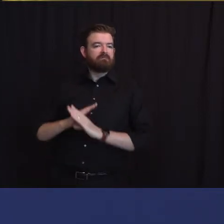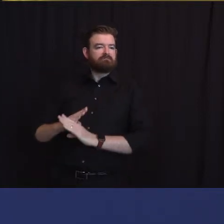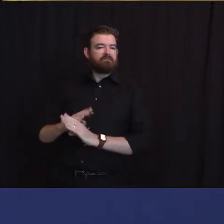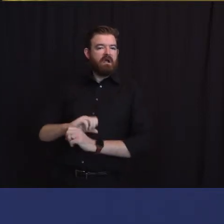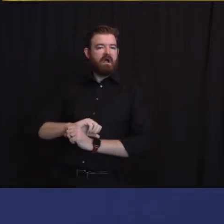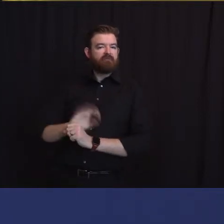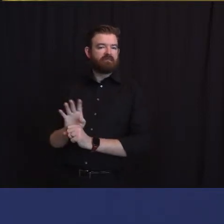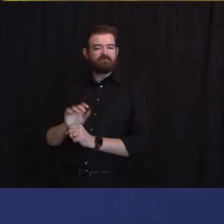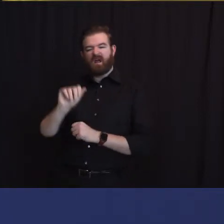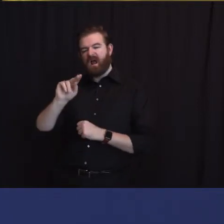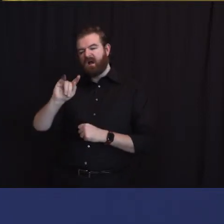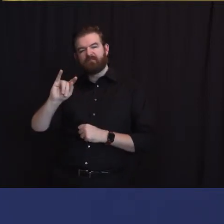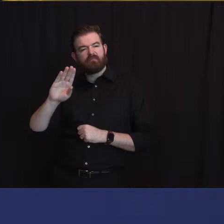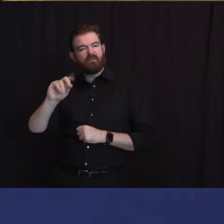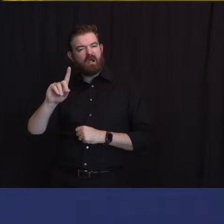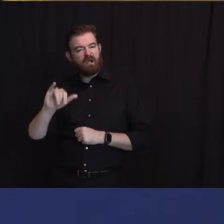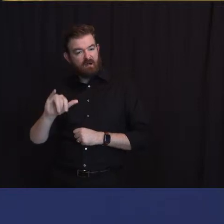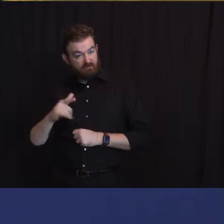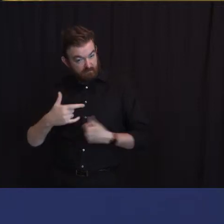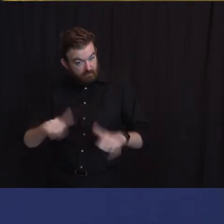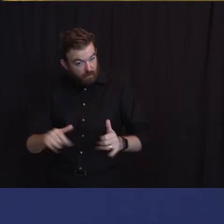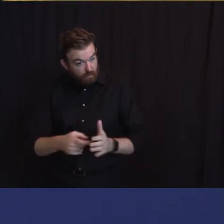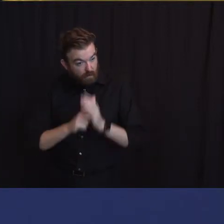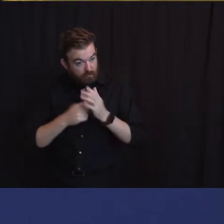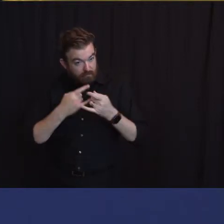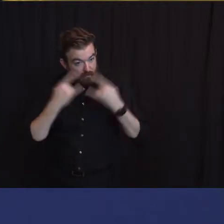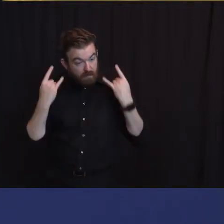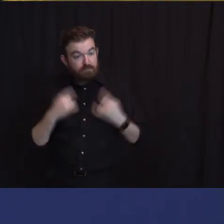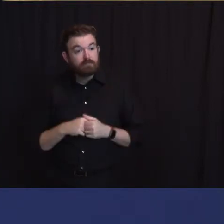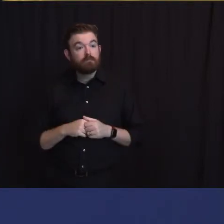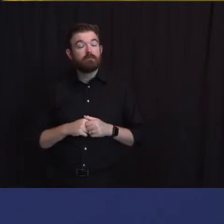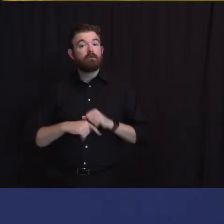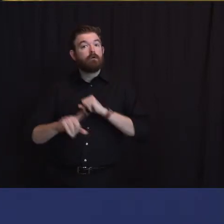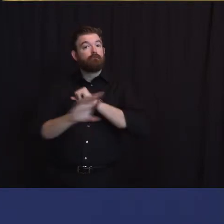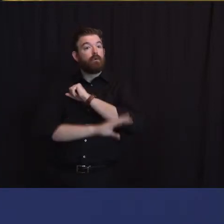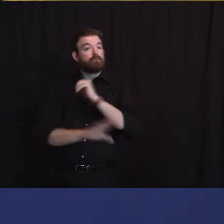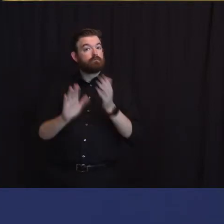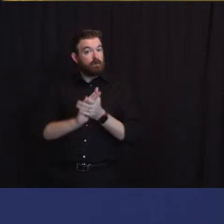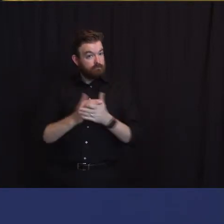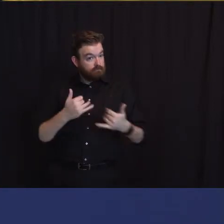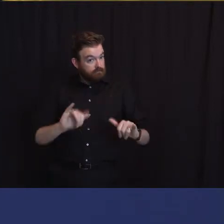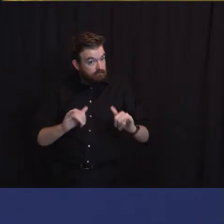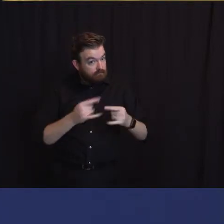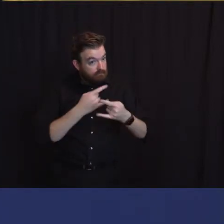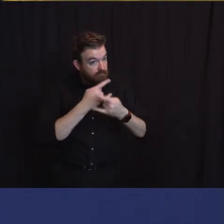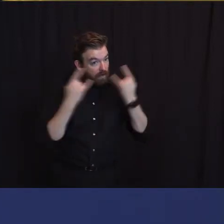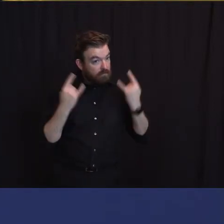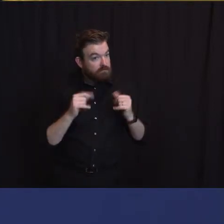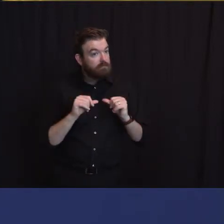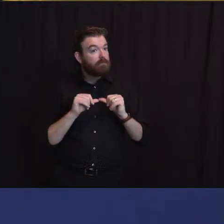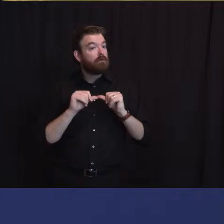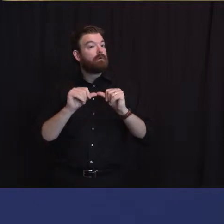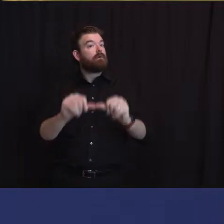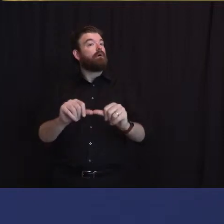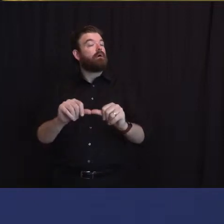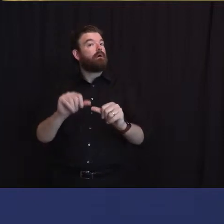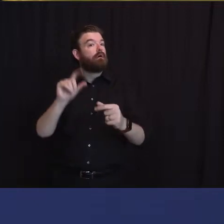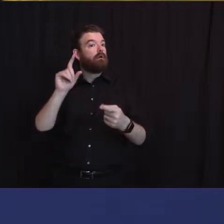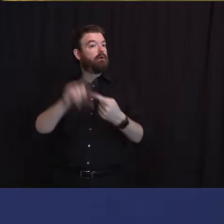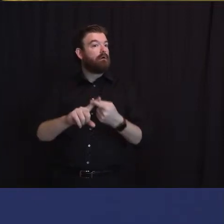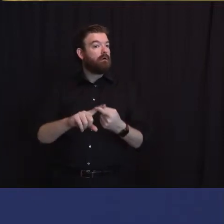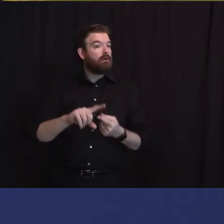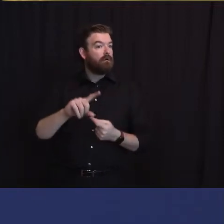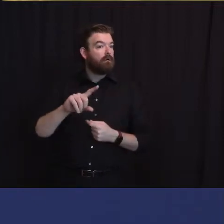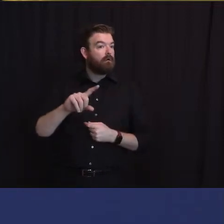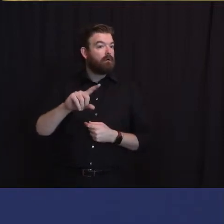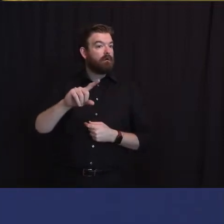September. How long do you think that will continue? Could it be June of 2022 and we're still talking about kids, students being masked